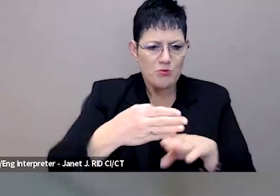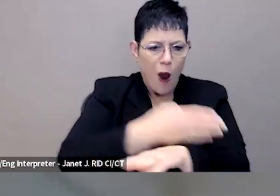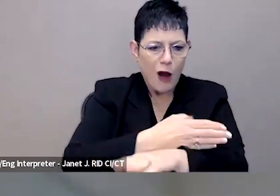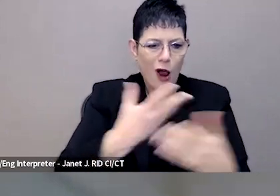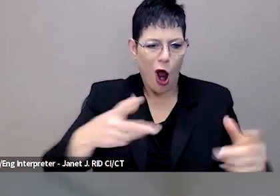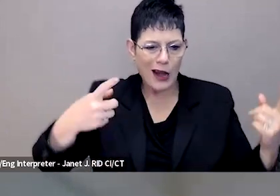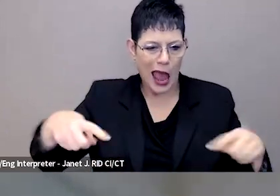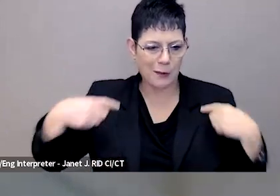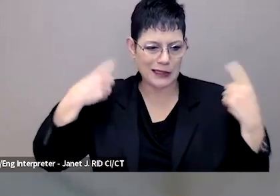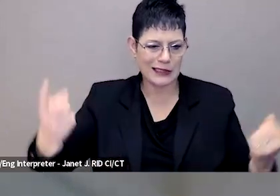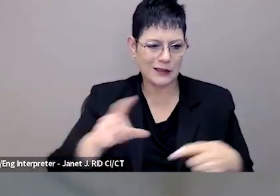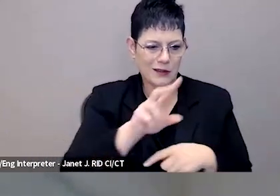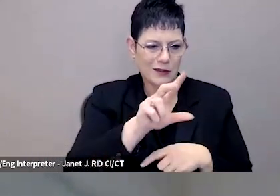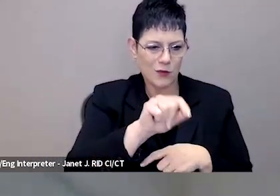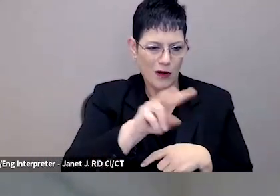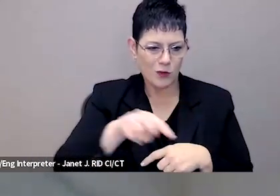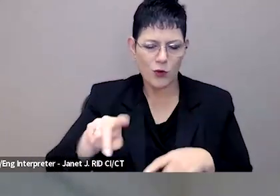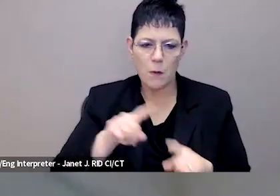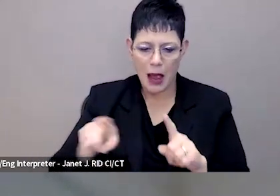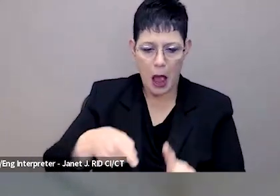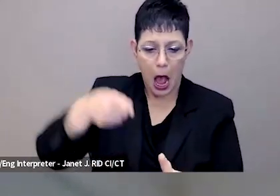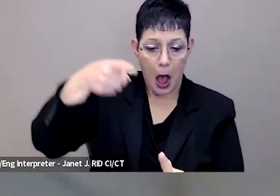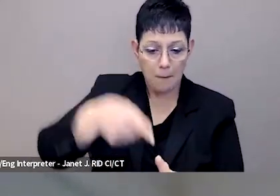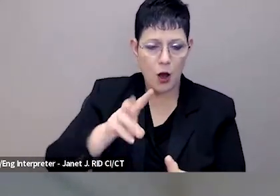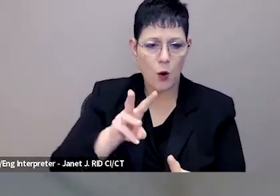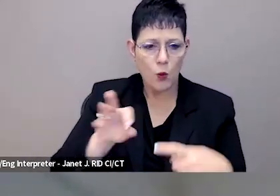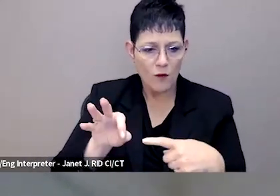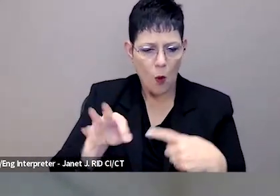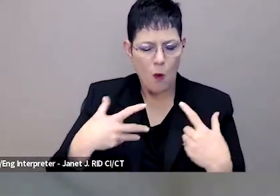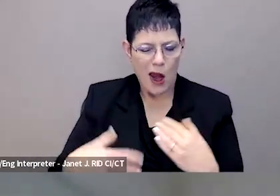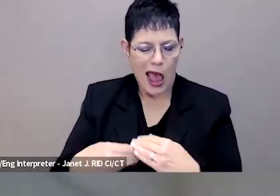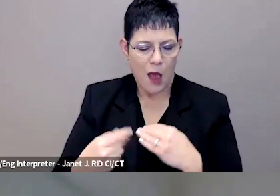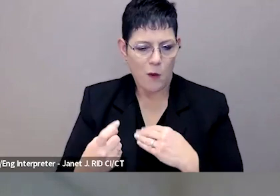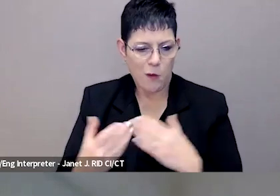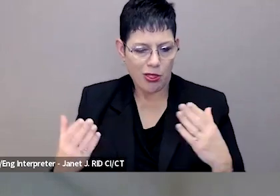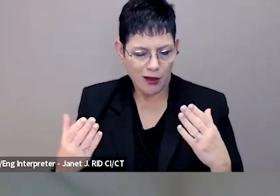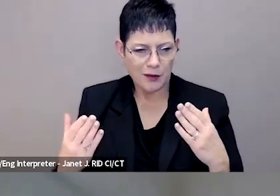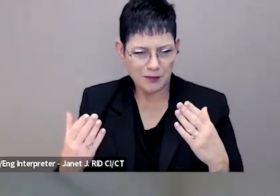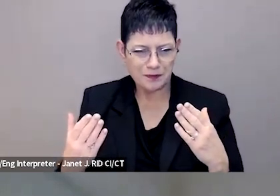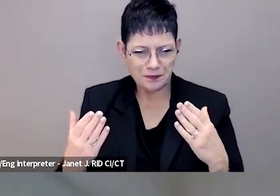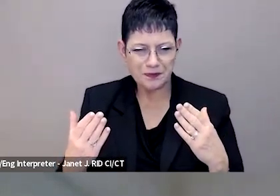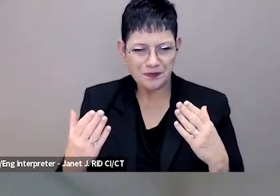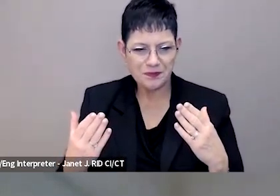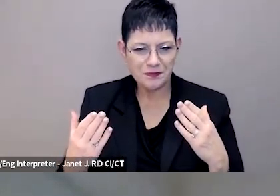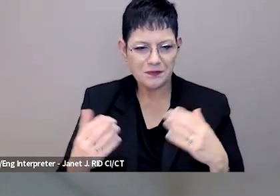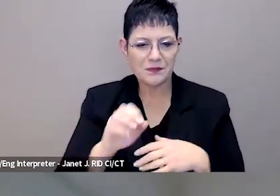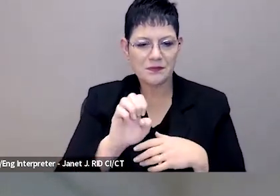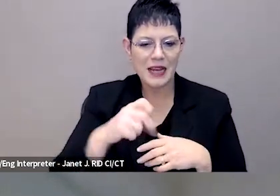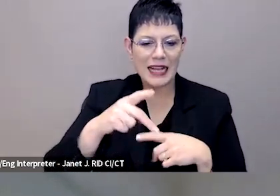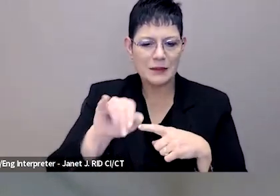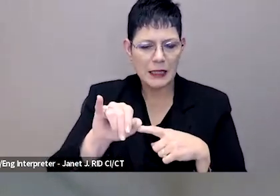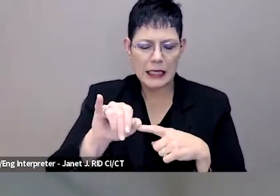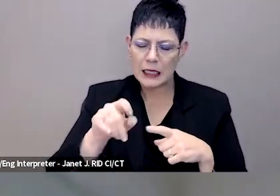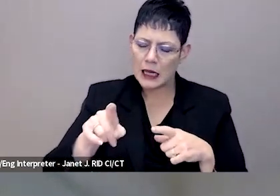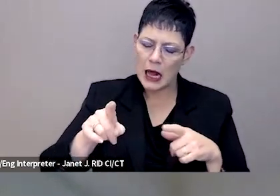been made on the strategy. But specific to the workforce, I could add that ASPE has led